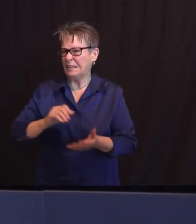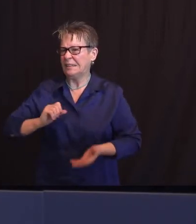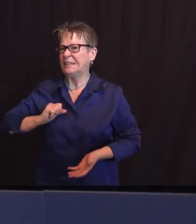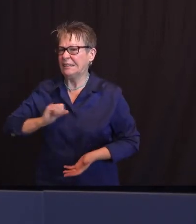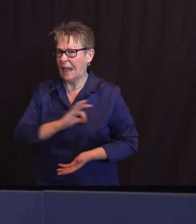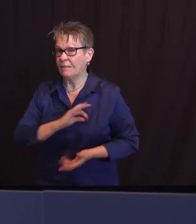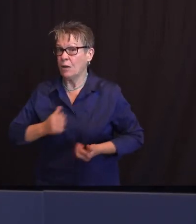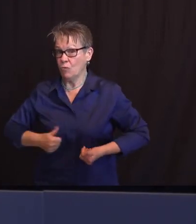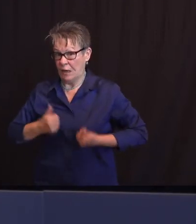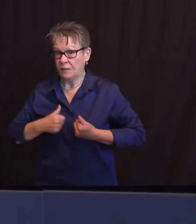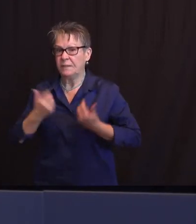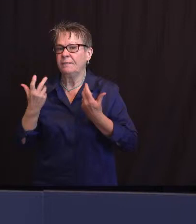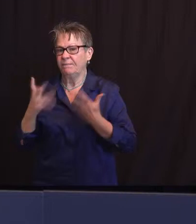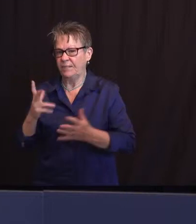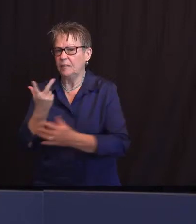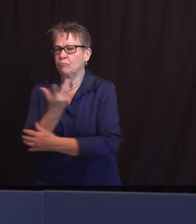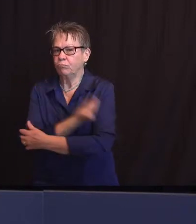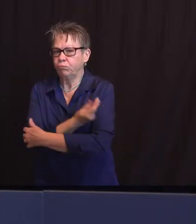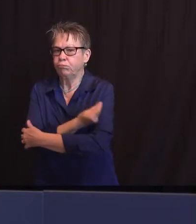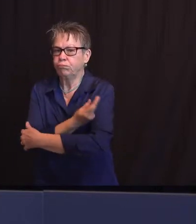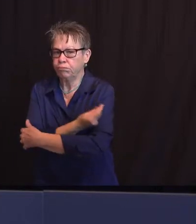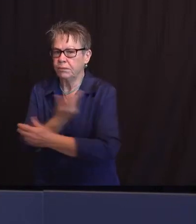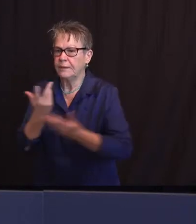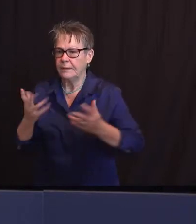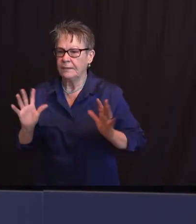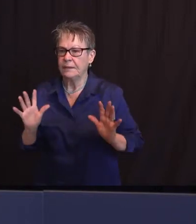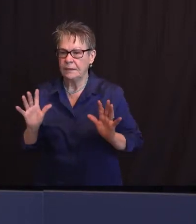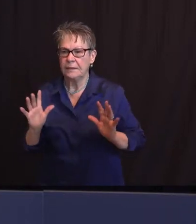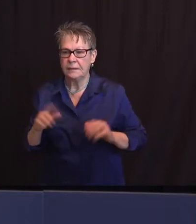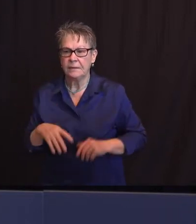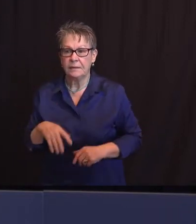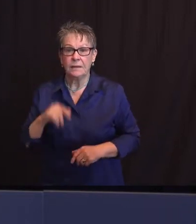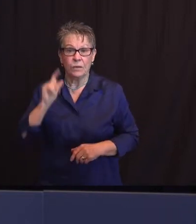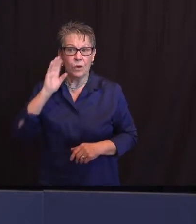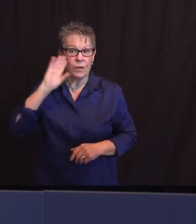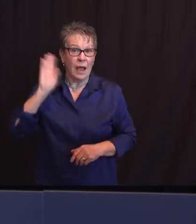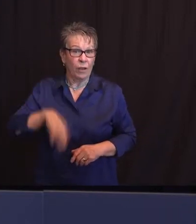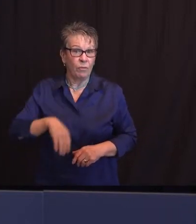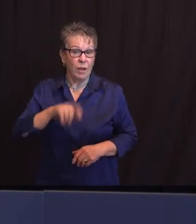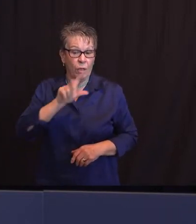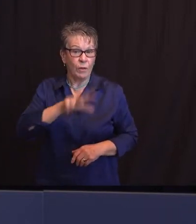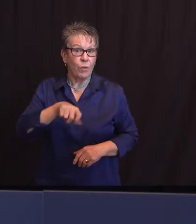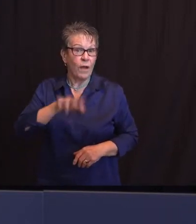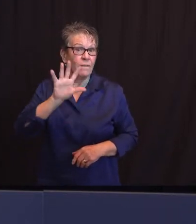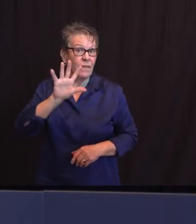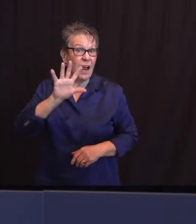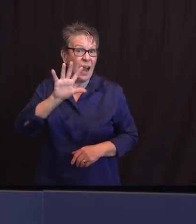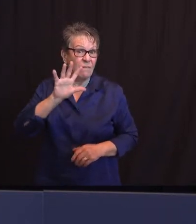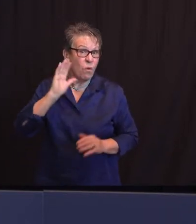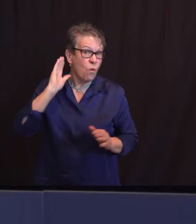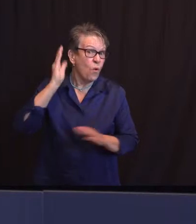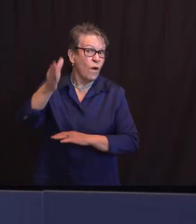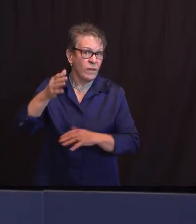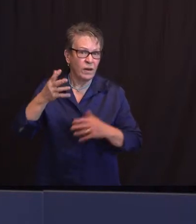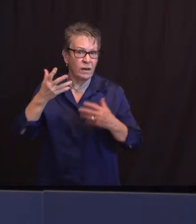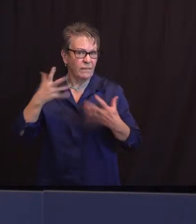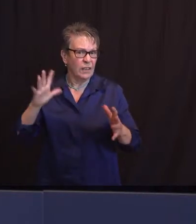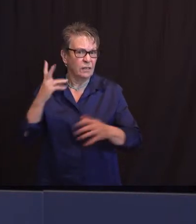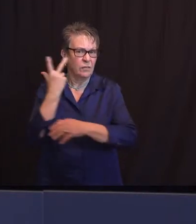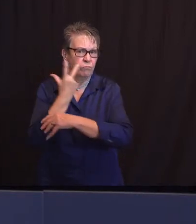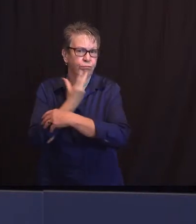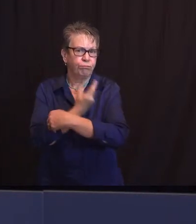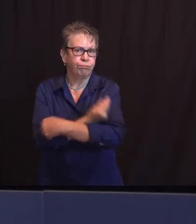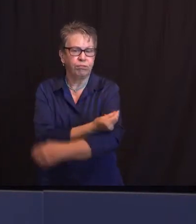to close to 3.5 million. At the 6 megasites as of last night, nearly 800,000 doses have been